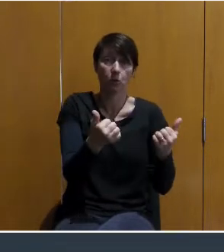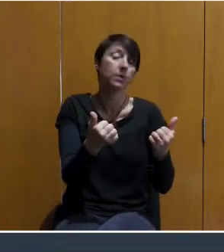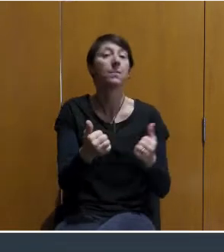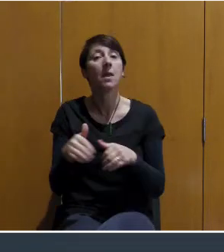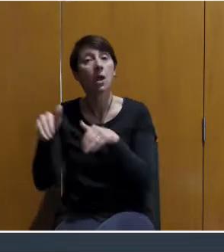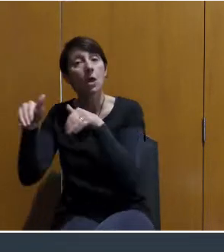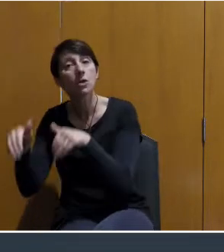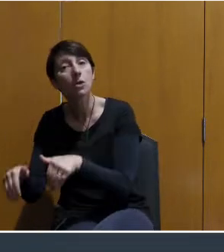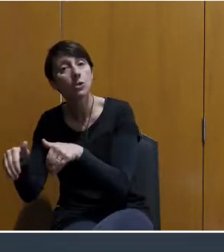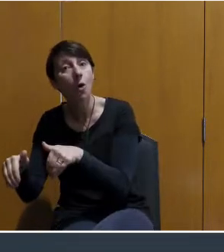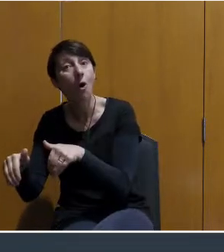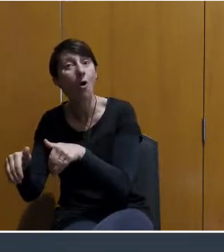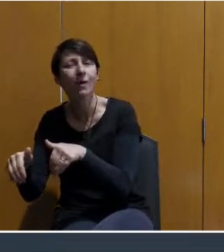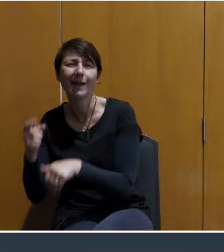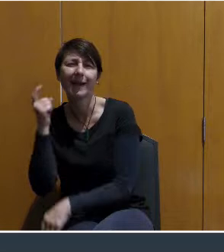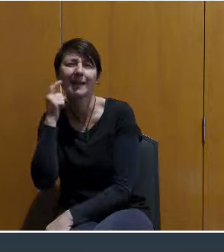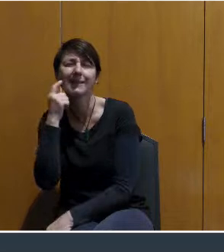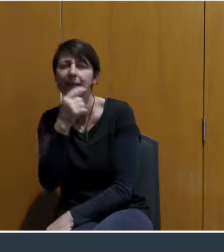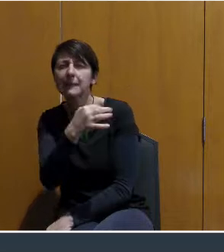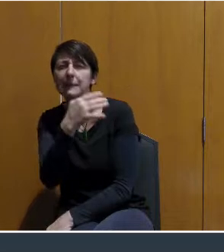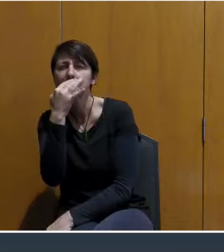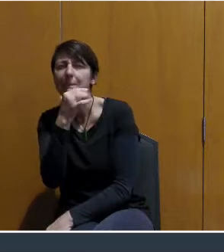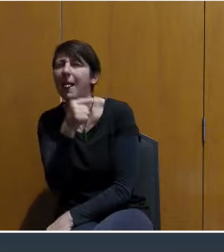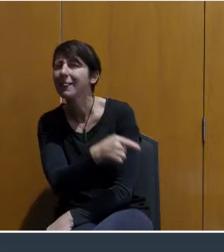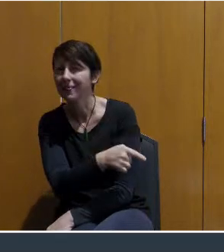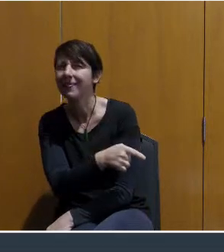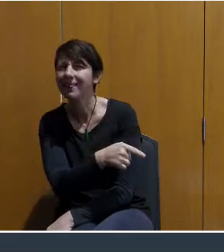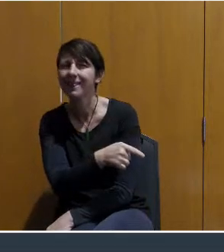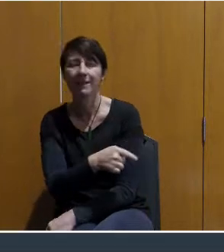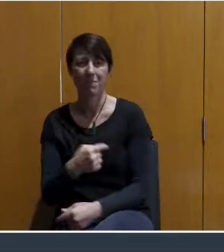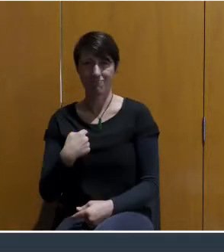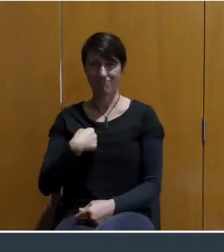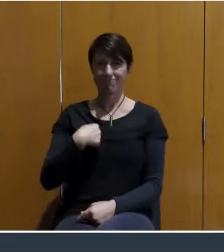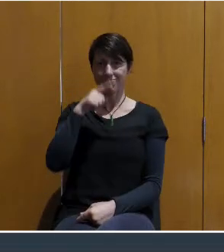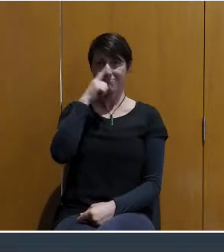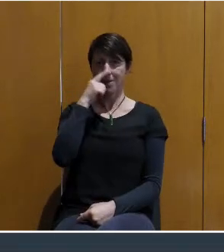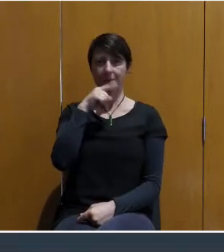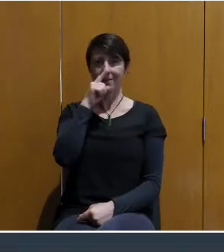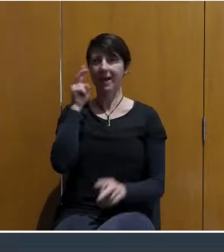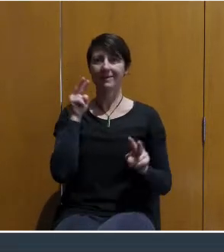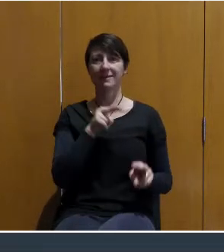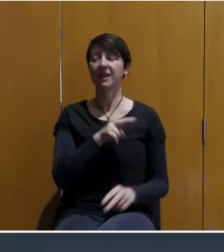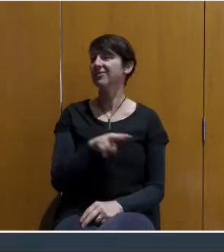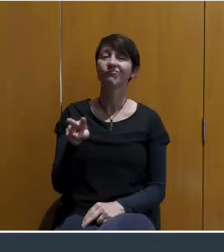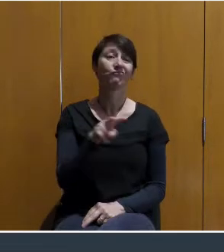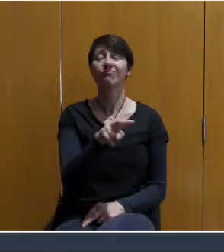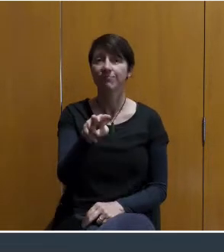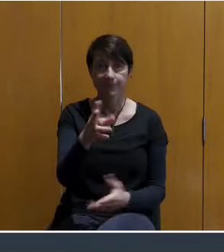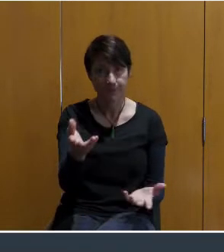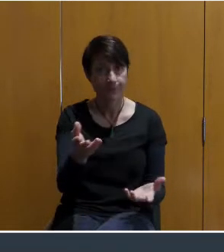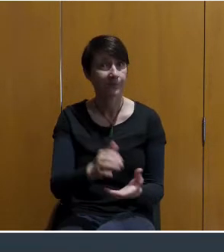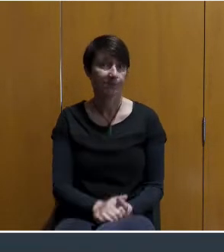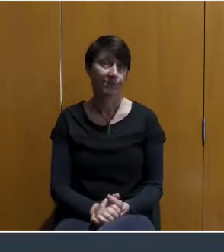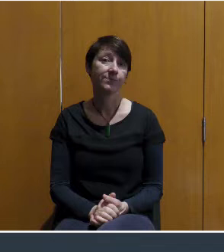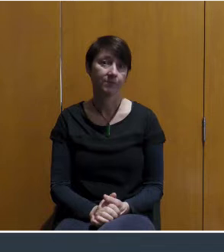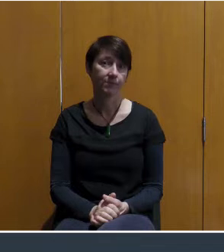you can't see the nest. I know the nest is there because I've watched the behaviour of the birds. And this is,